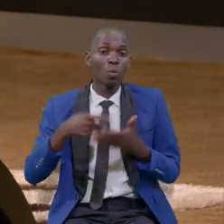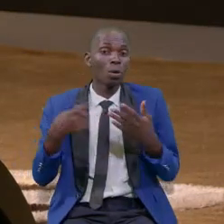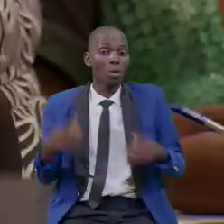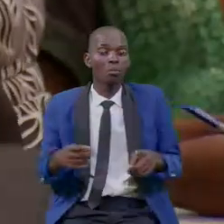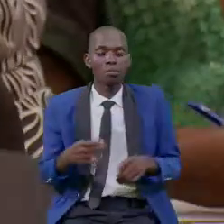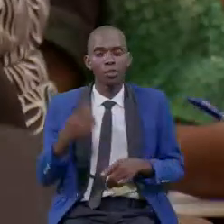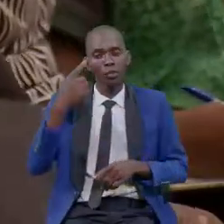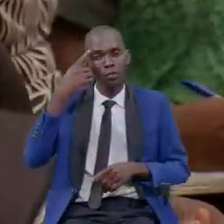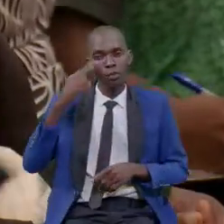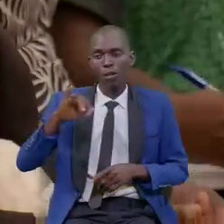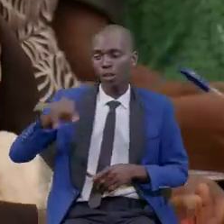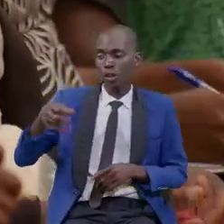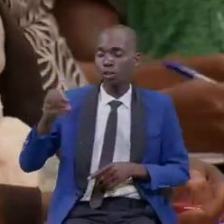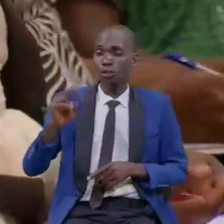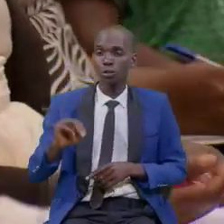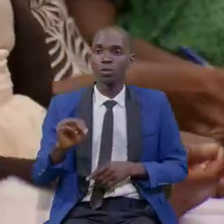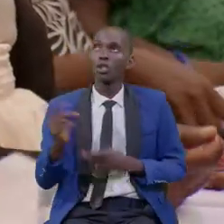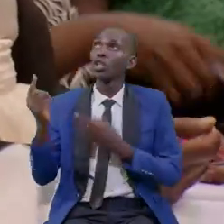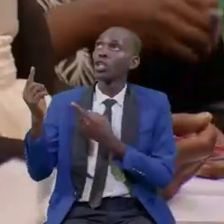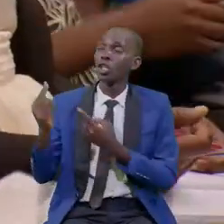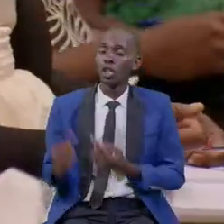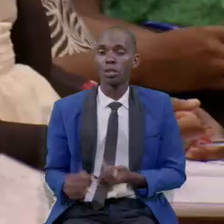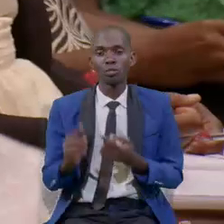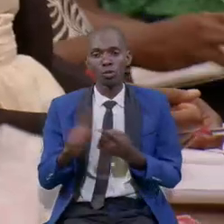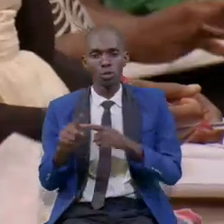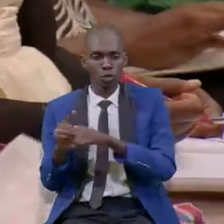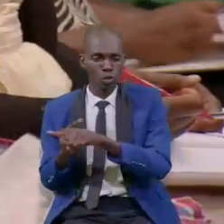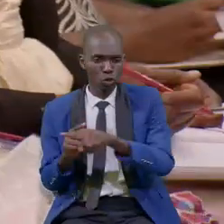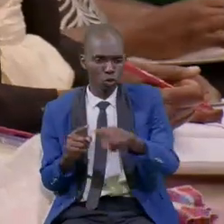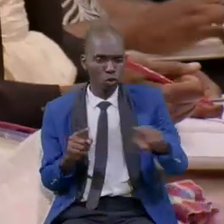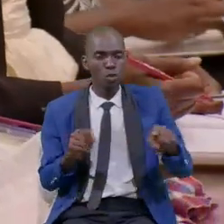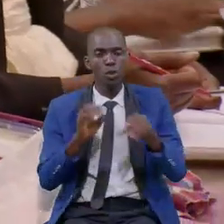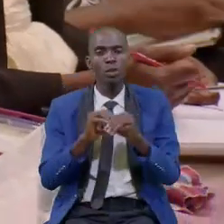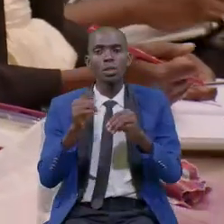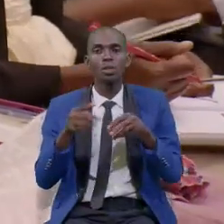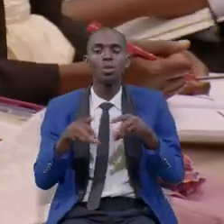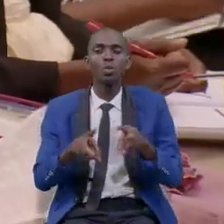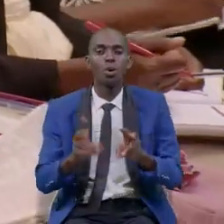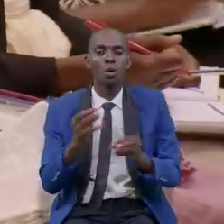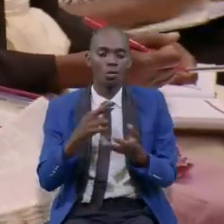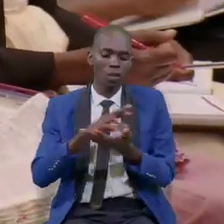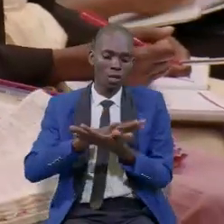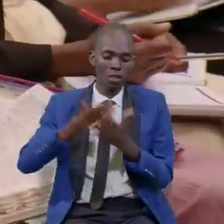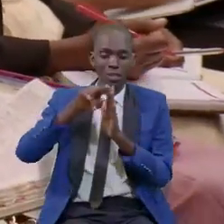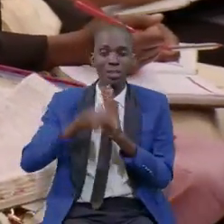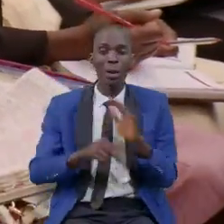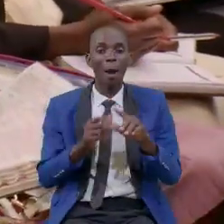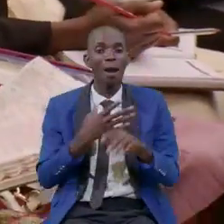John came unto you in the way of righteousness, and